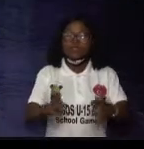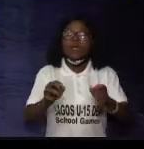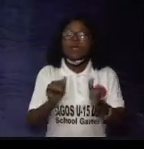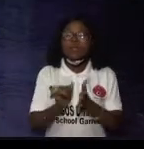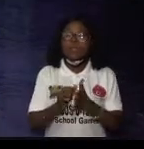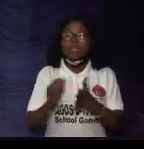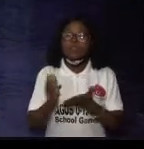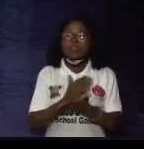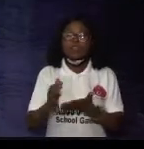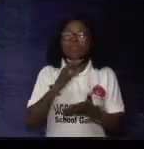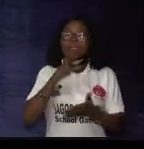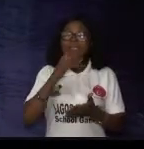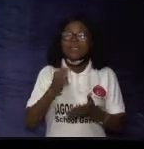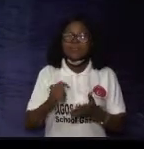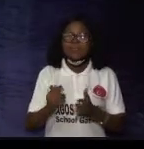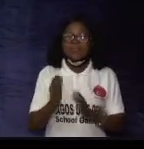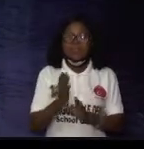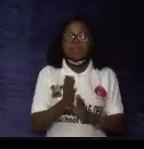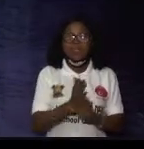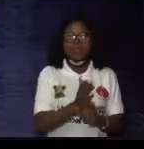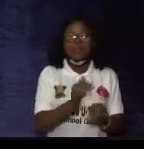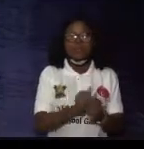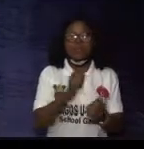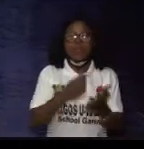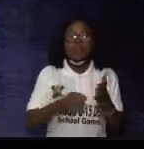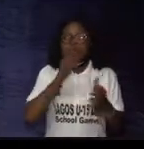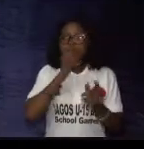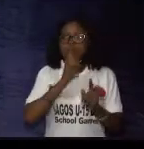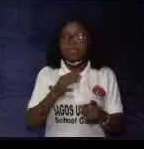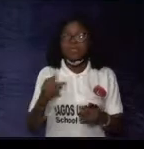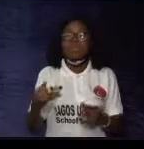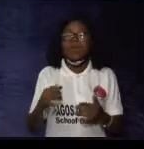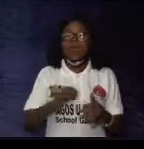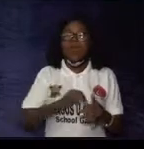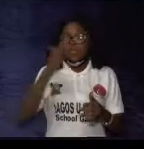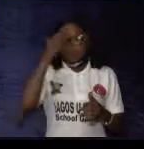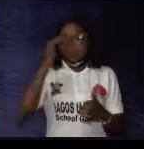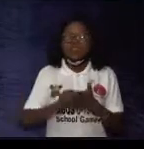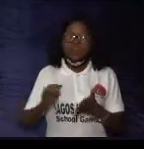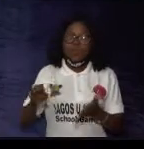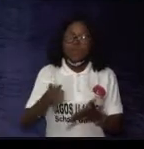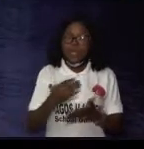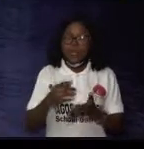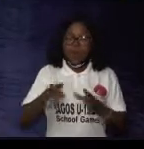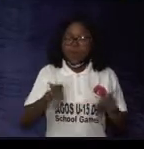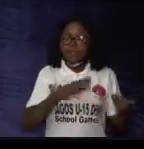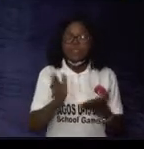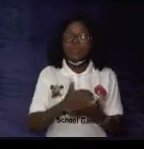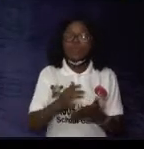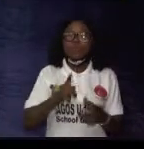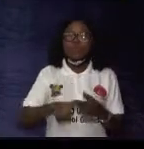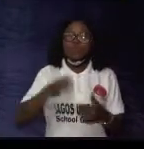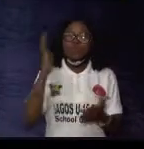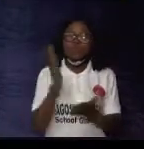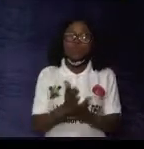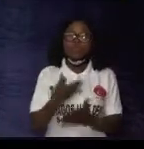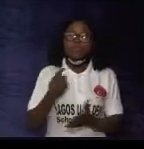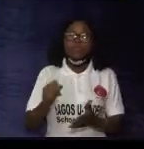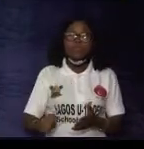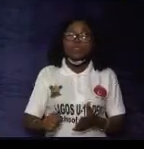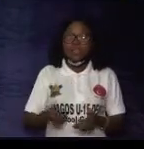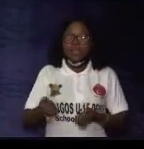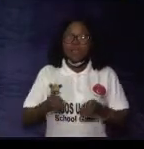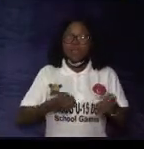Okay, that song is in line with what I am saying now, but I won't sing it. I know you are singing. To stop the vehicle